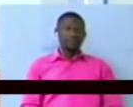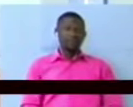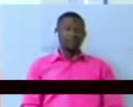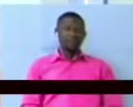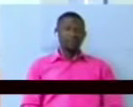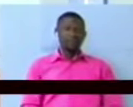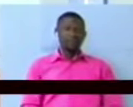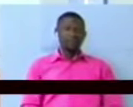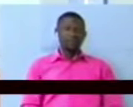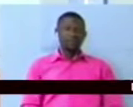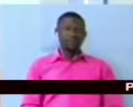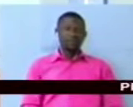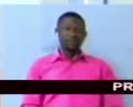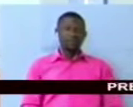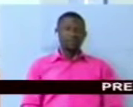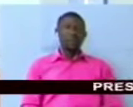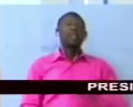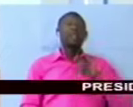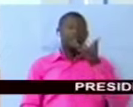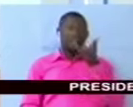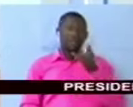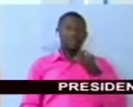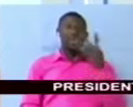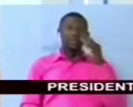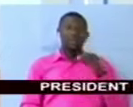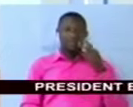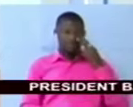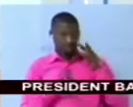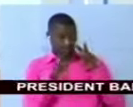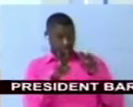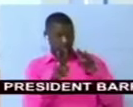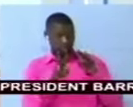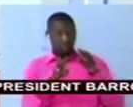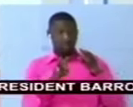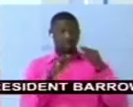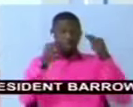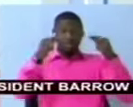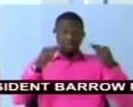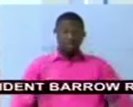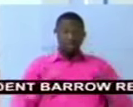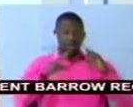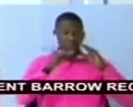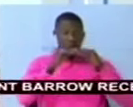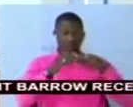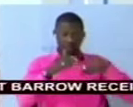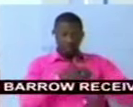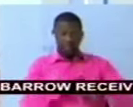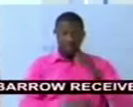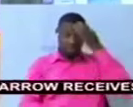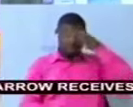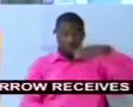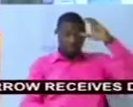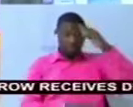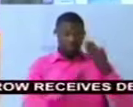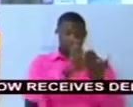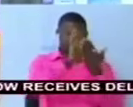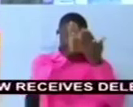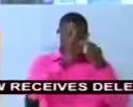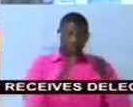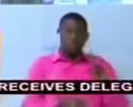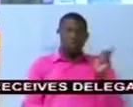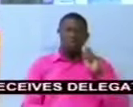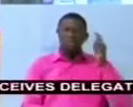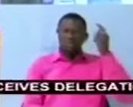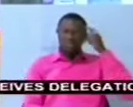what position does he hold, if you can recall? Bu fekkee ne yow gis nga ko mu ñëw fii di joxe seedeem ci